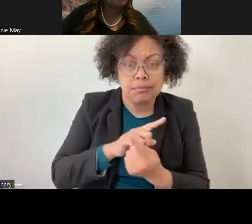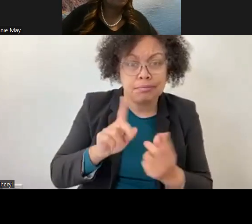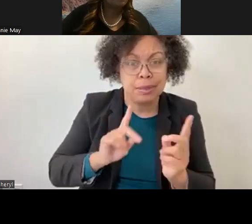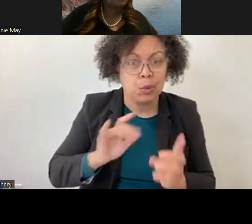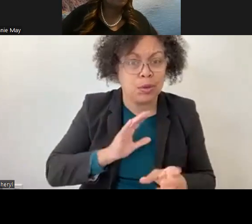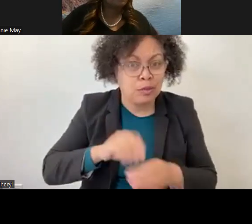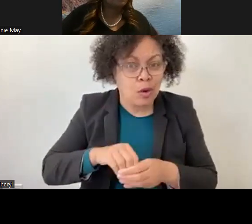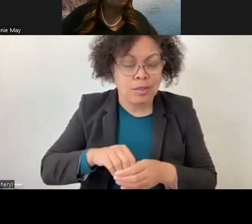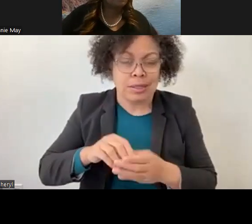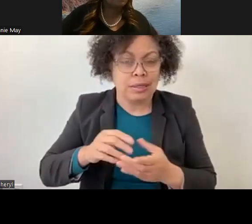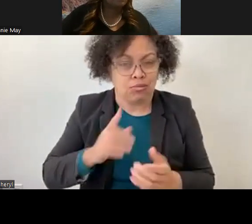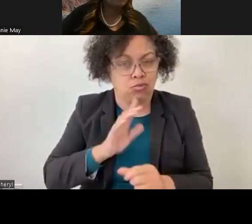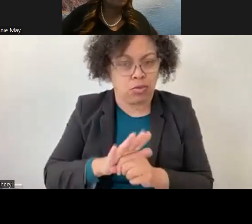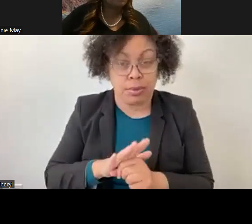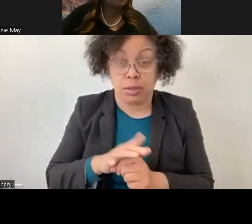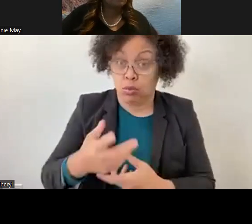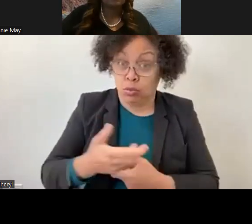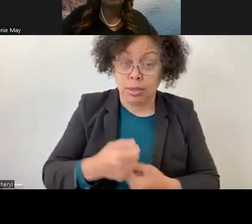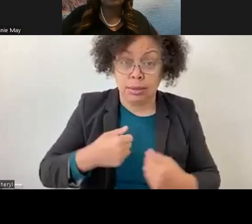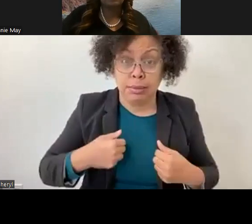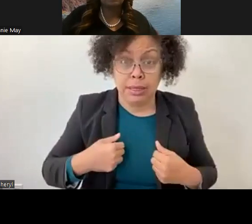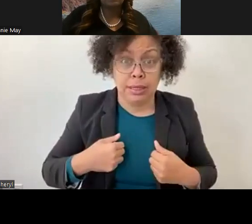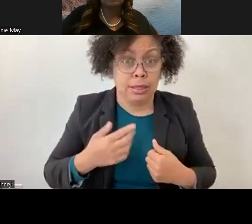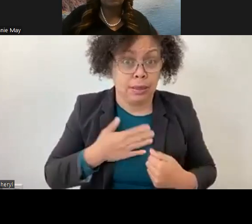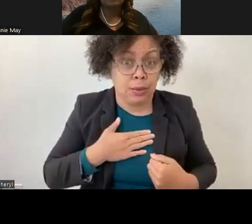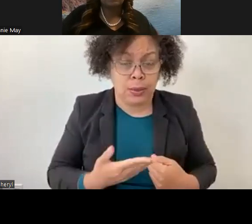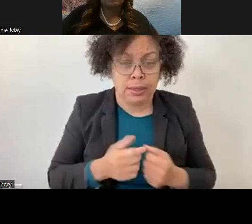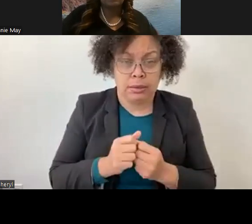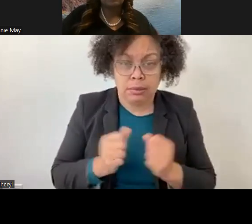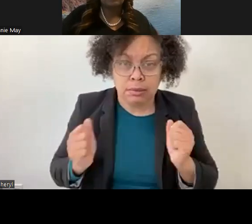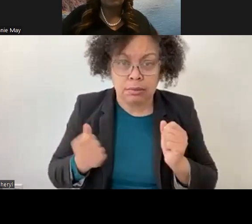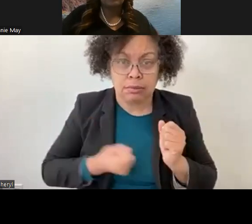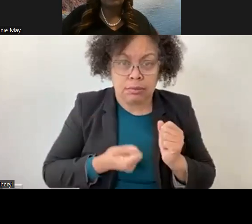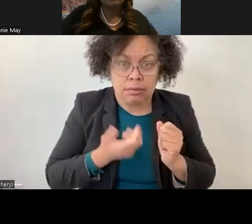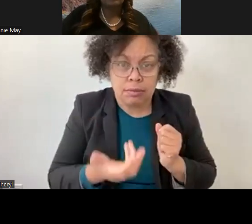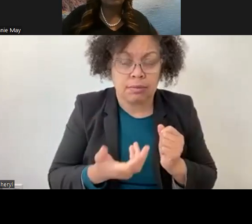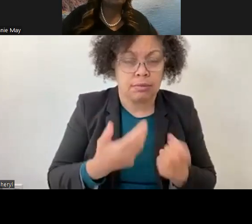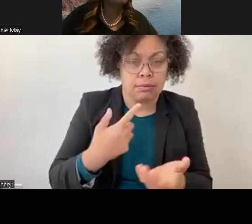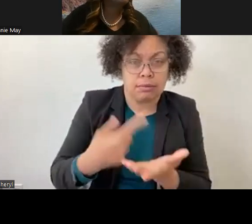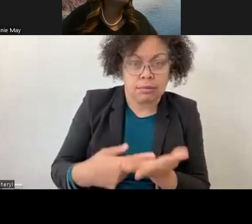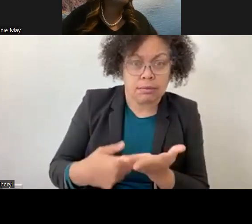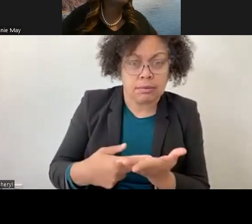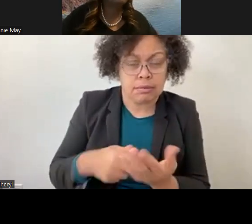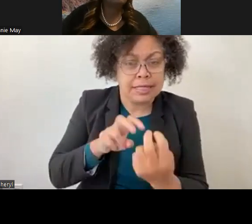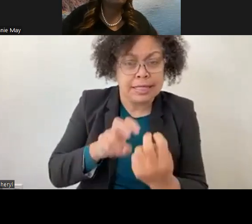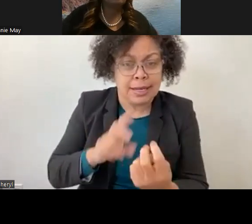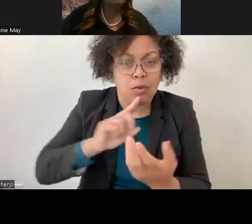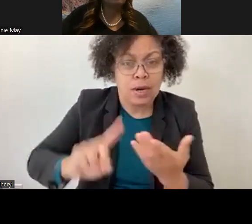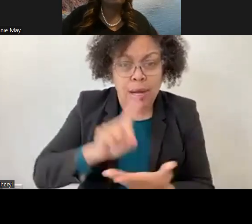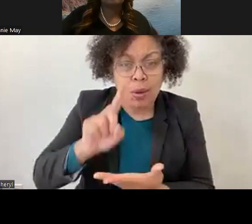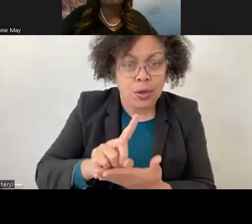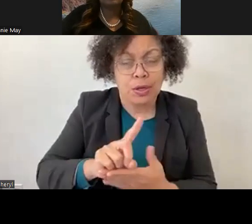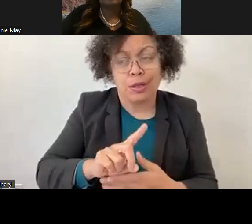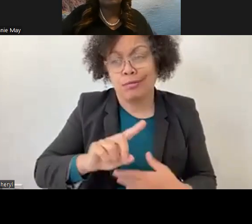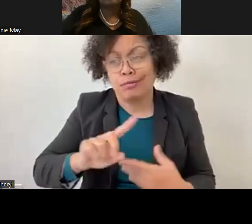participated, is that if they trusted me to sit with them for an hour or hour